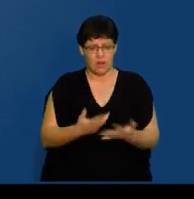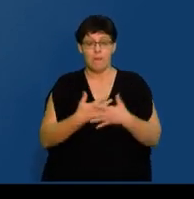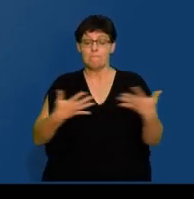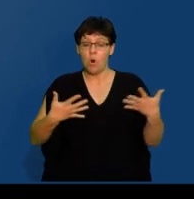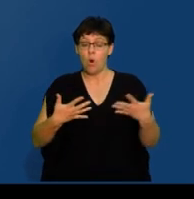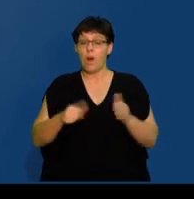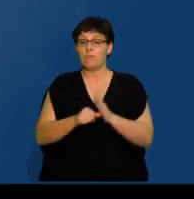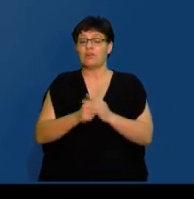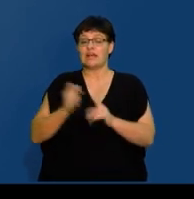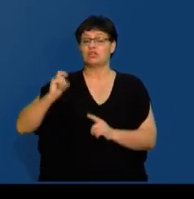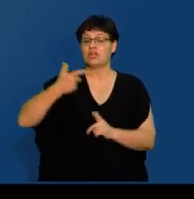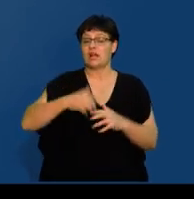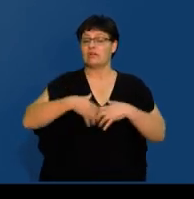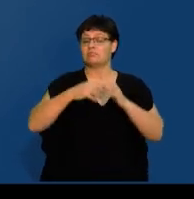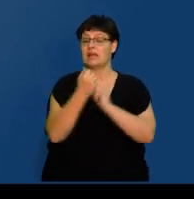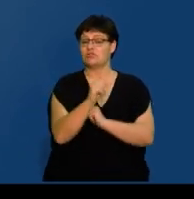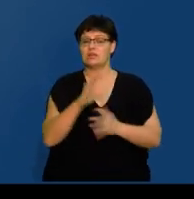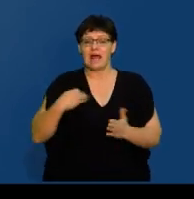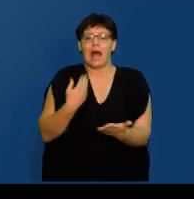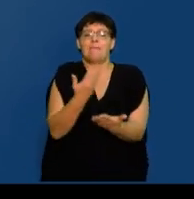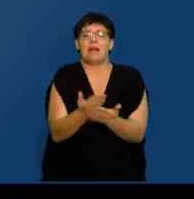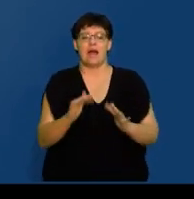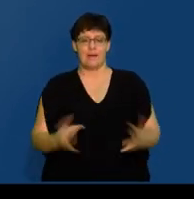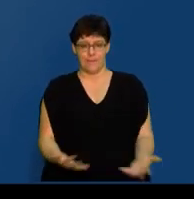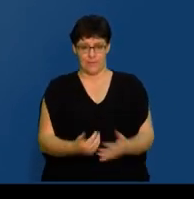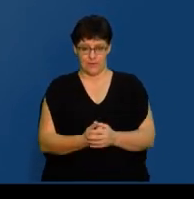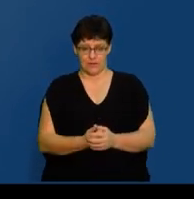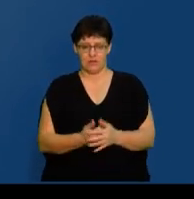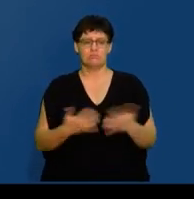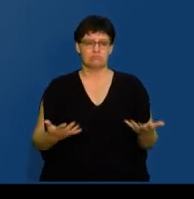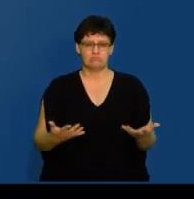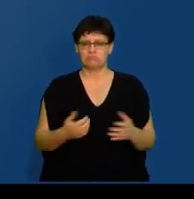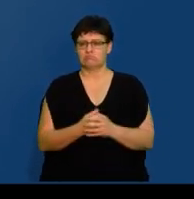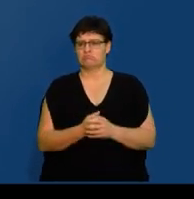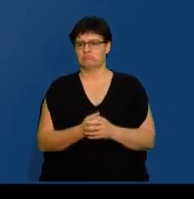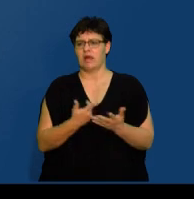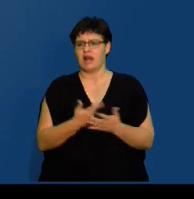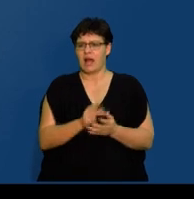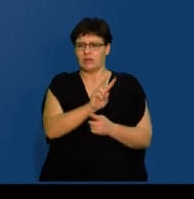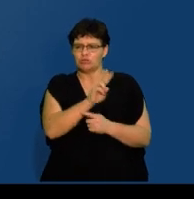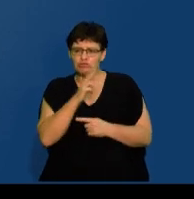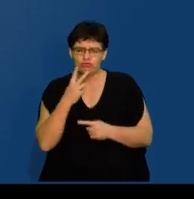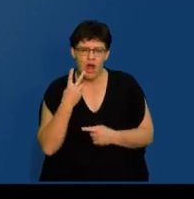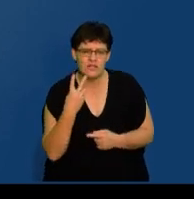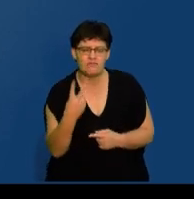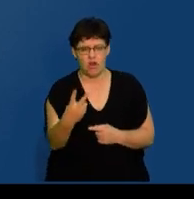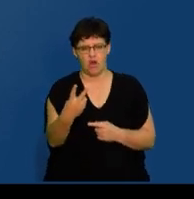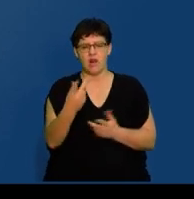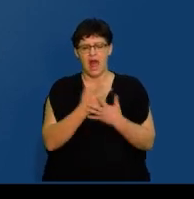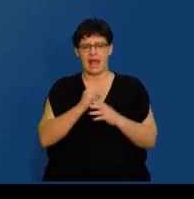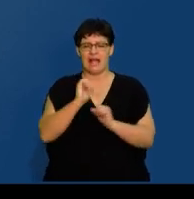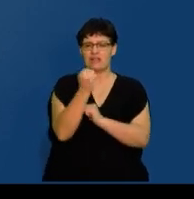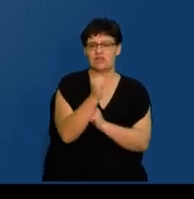engineering is understanding how it is applied. So things like somatic cell nuclear transfer, looking at genetically